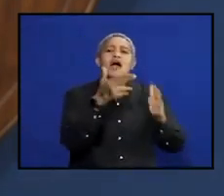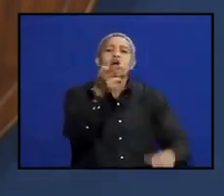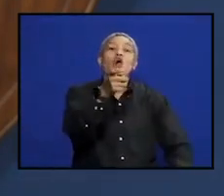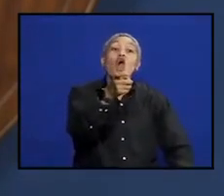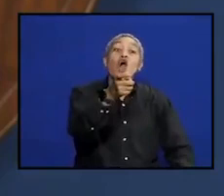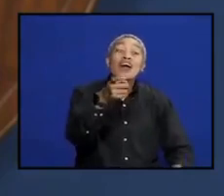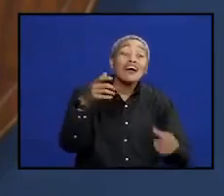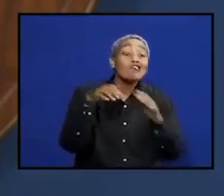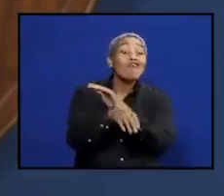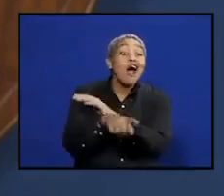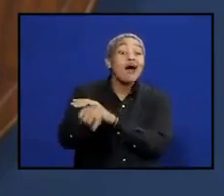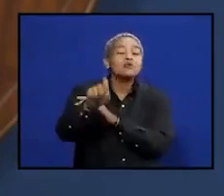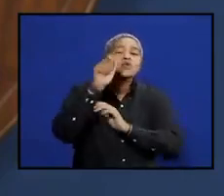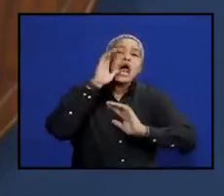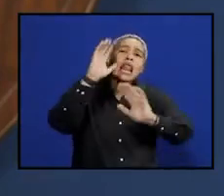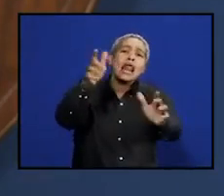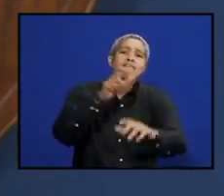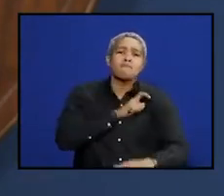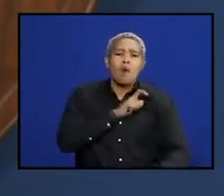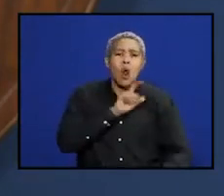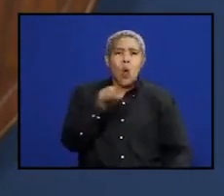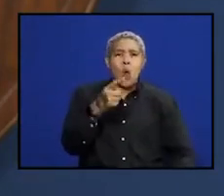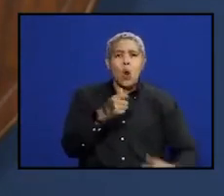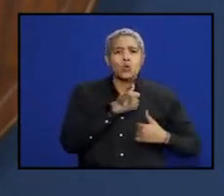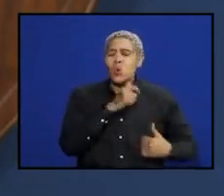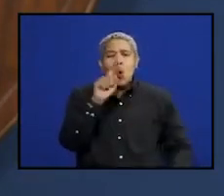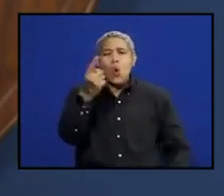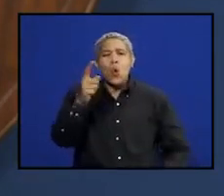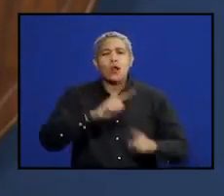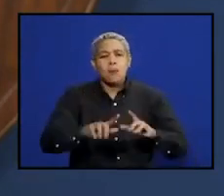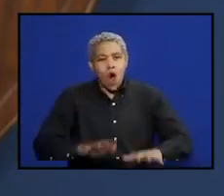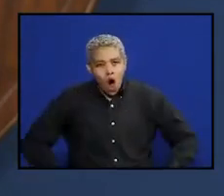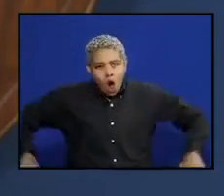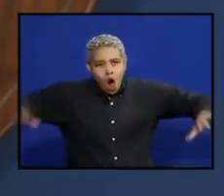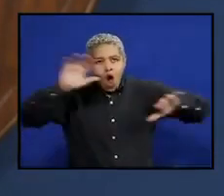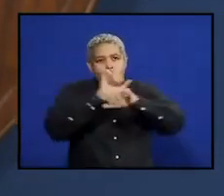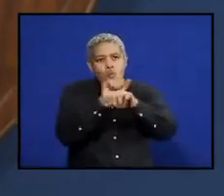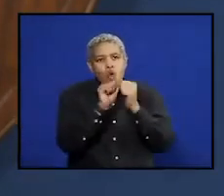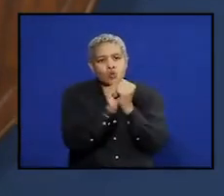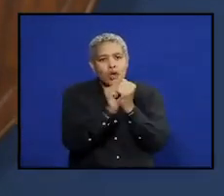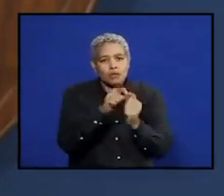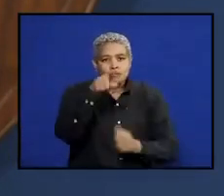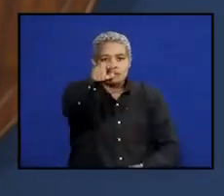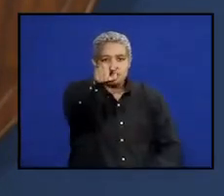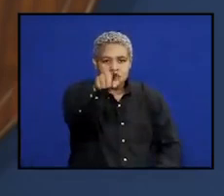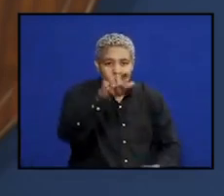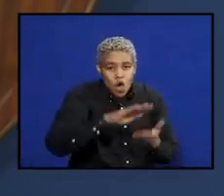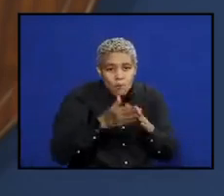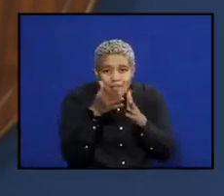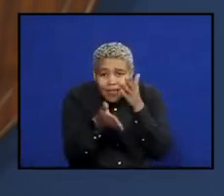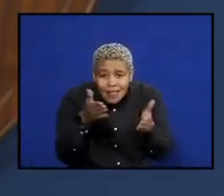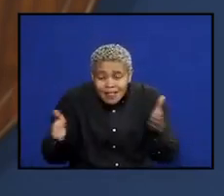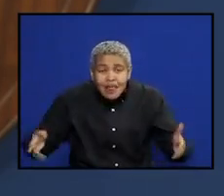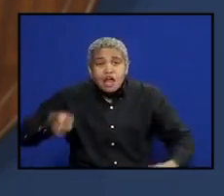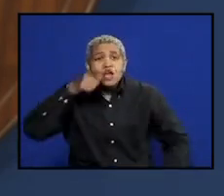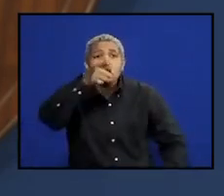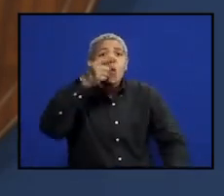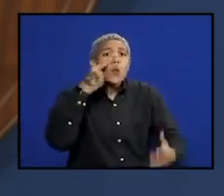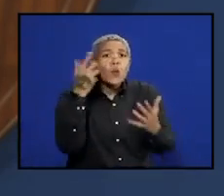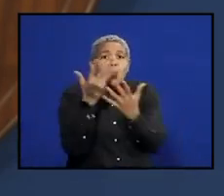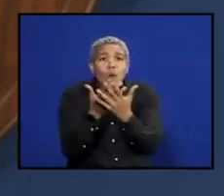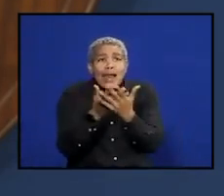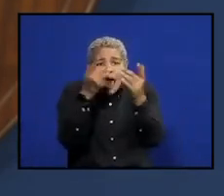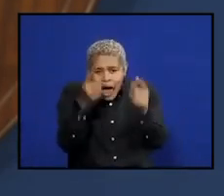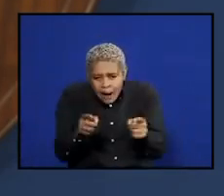left to the security forces, but rather a unified effort. You are in the communities, you are witnessing the